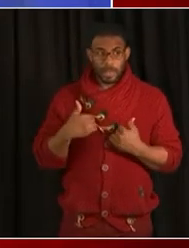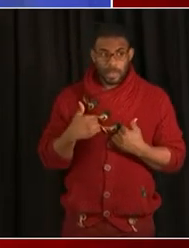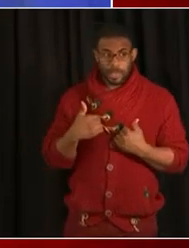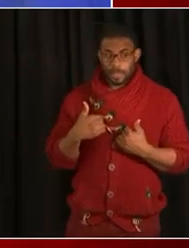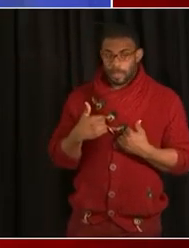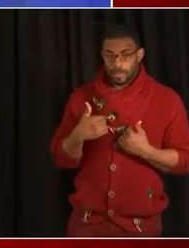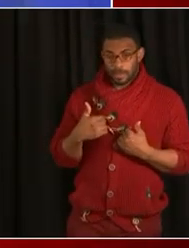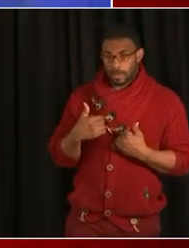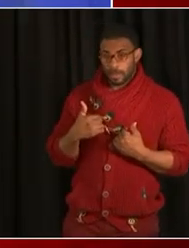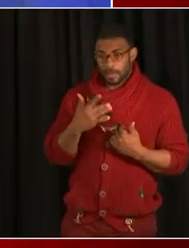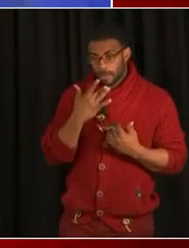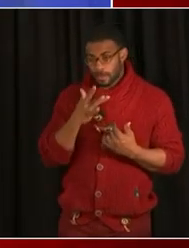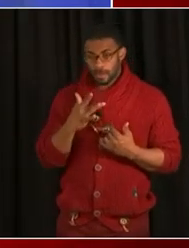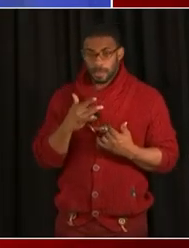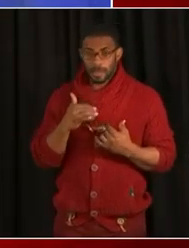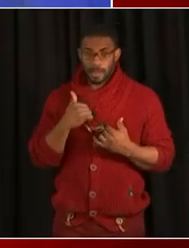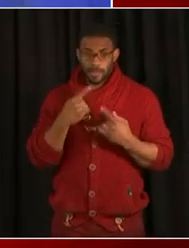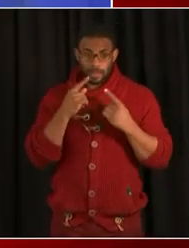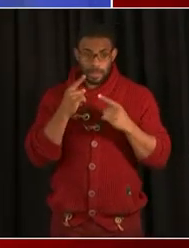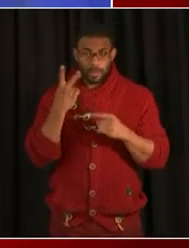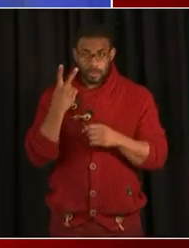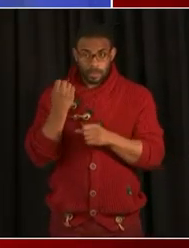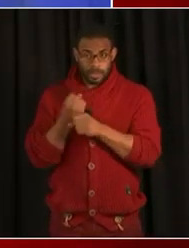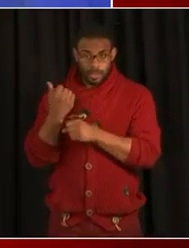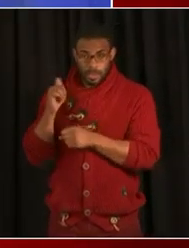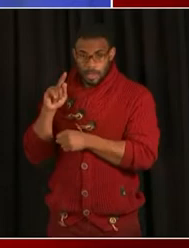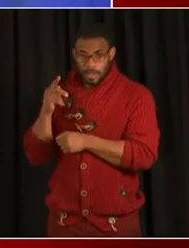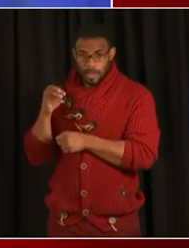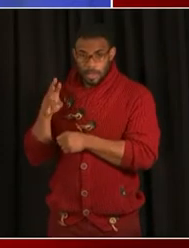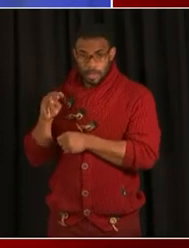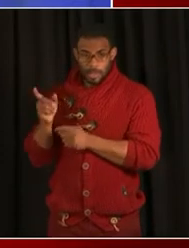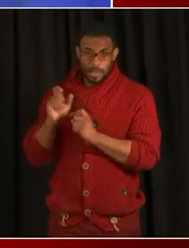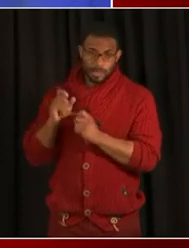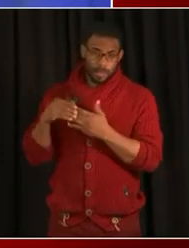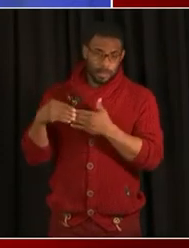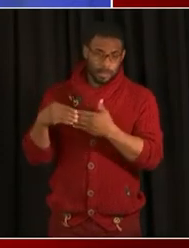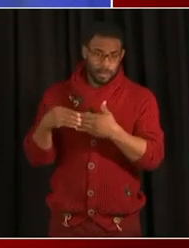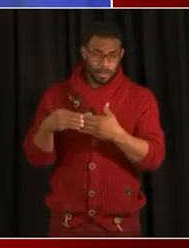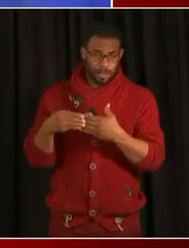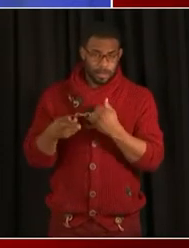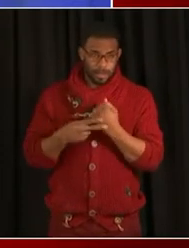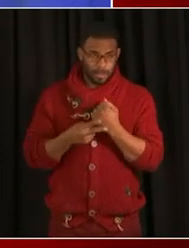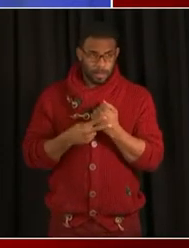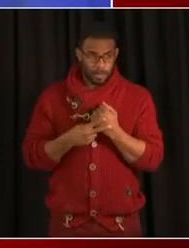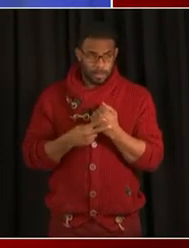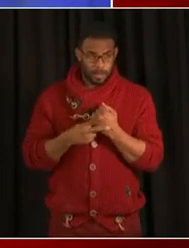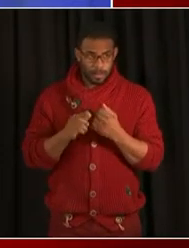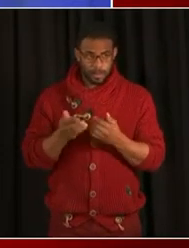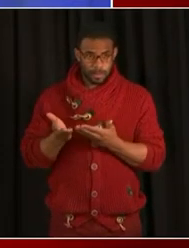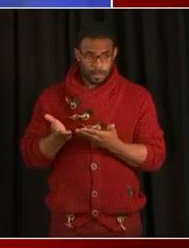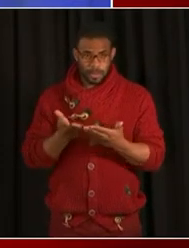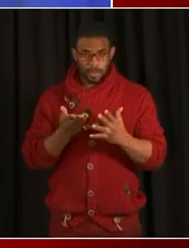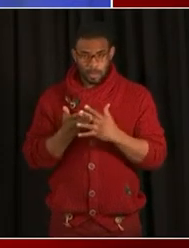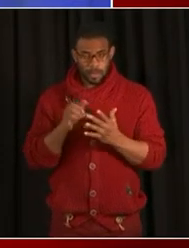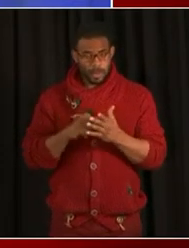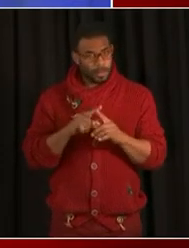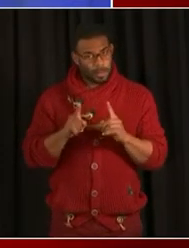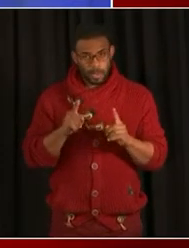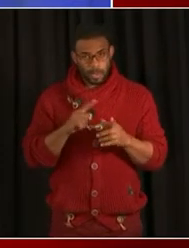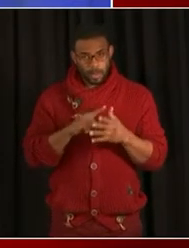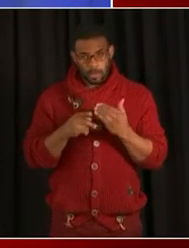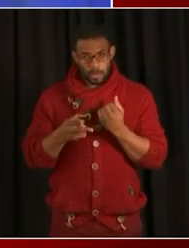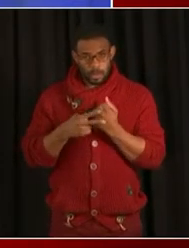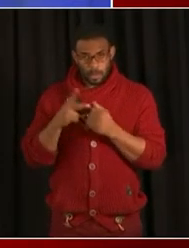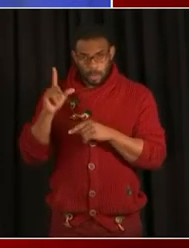we had the fortune of having successful 2 years at the Anthem, which gave us some reserves to carry us through this. But